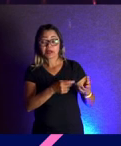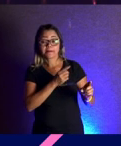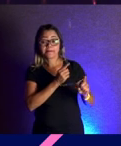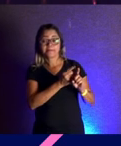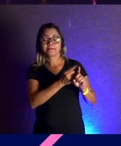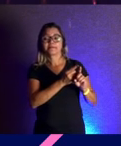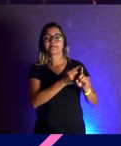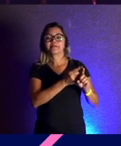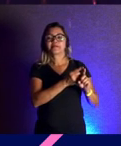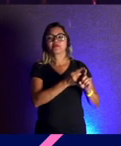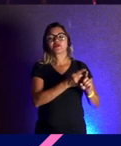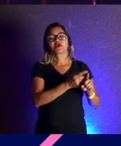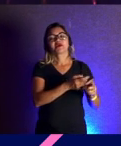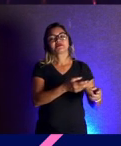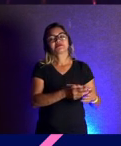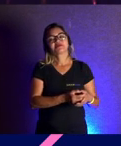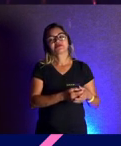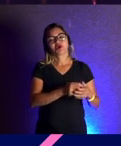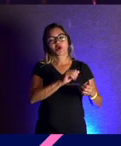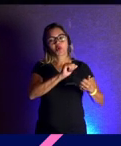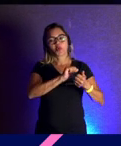you to make a good assumption.